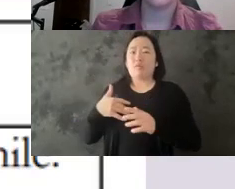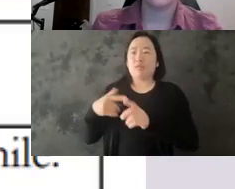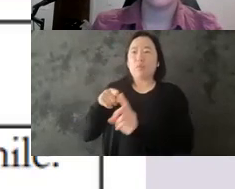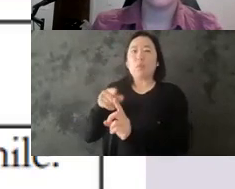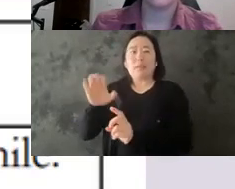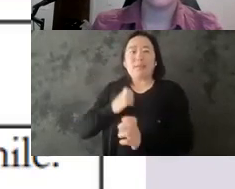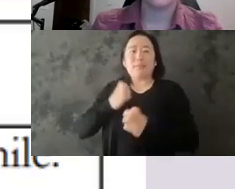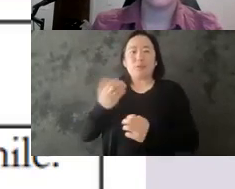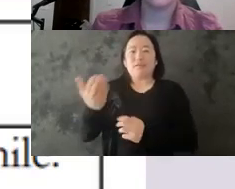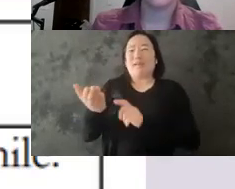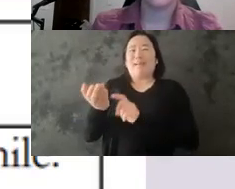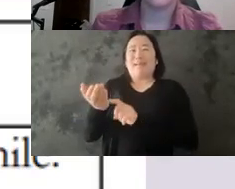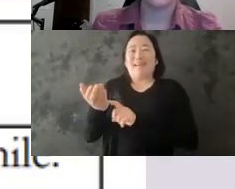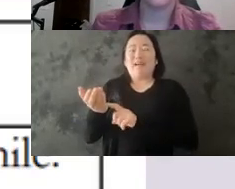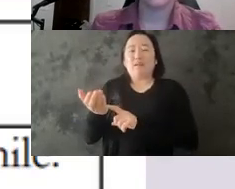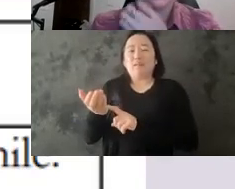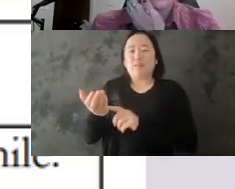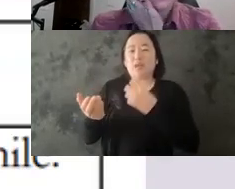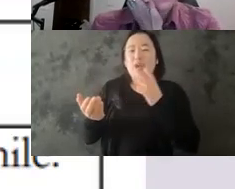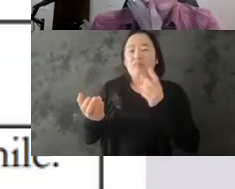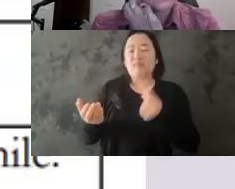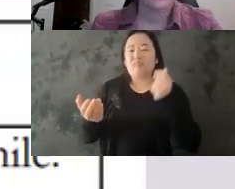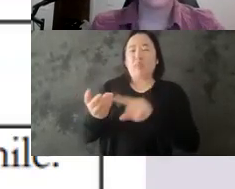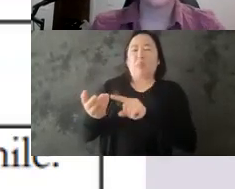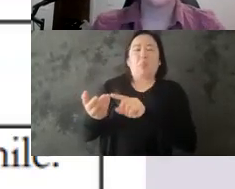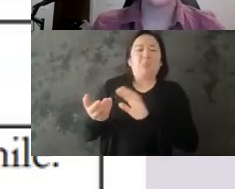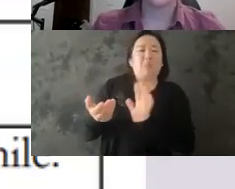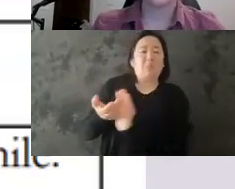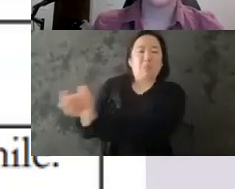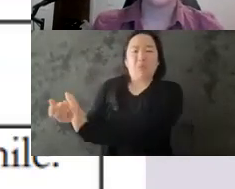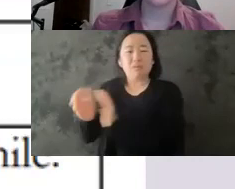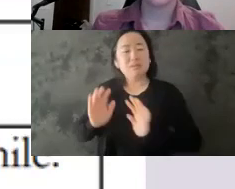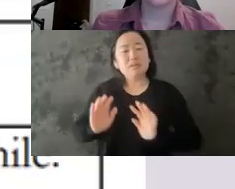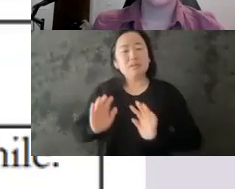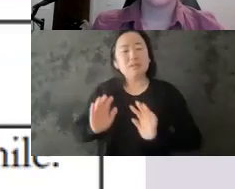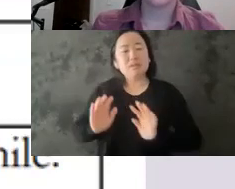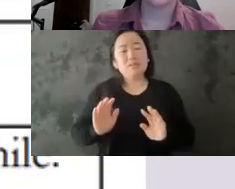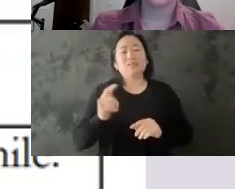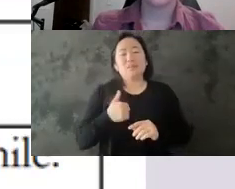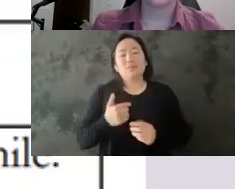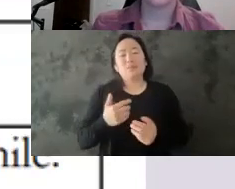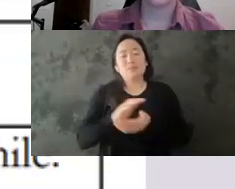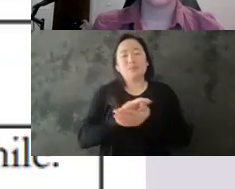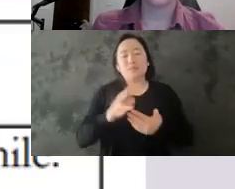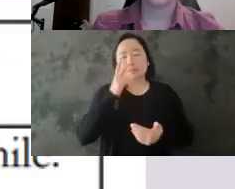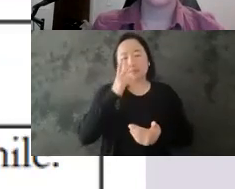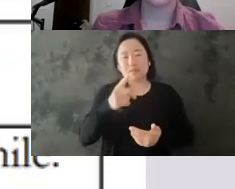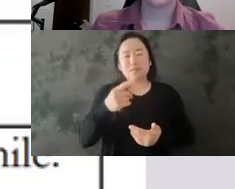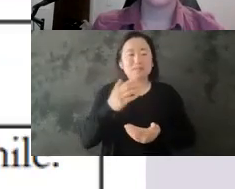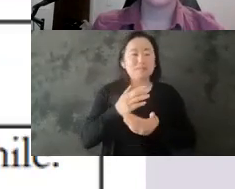bad. And so I really appreciate getting more insight from people. Some people are including